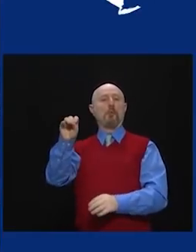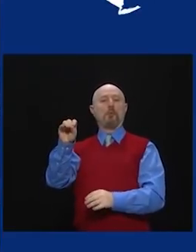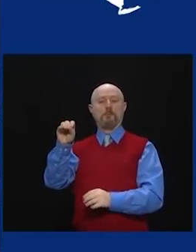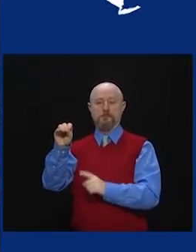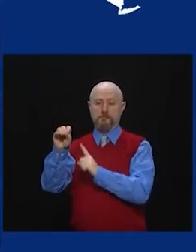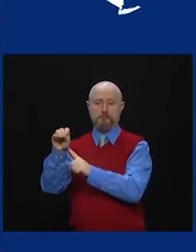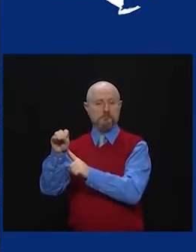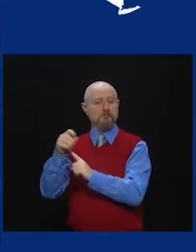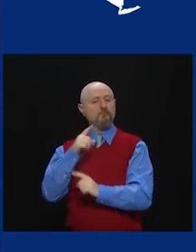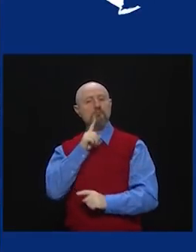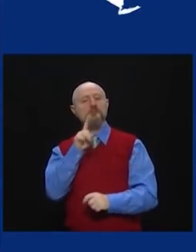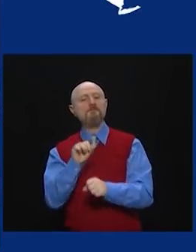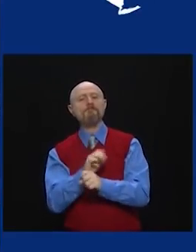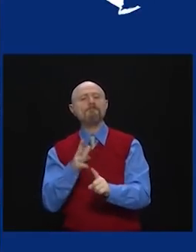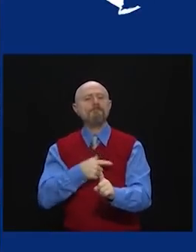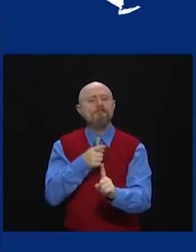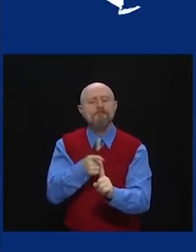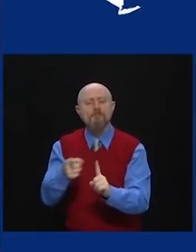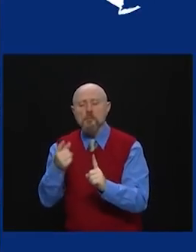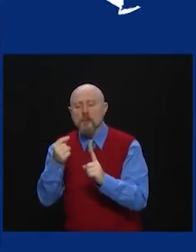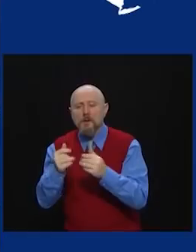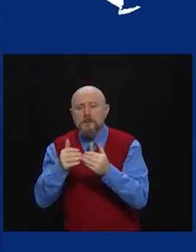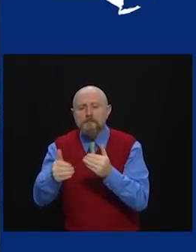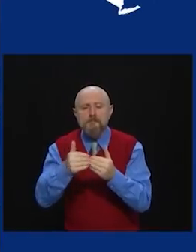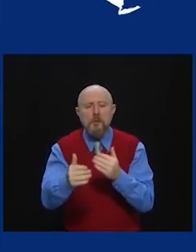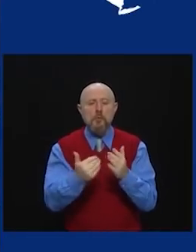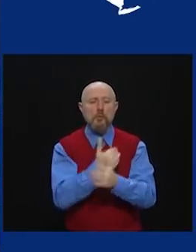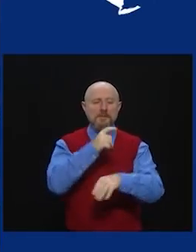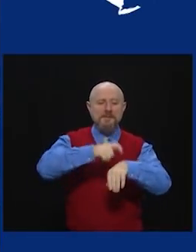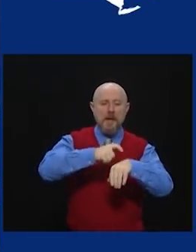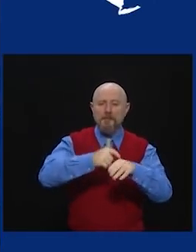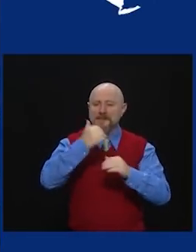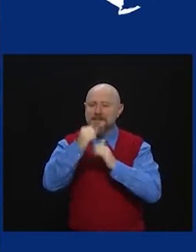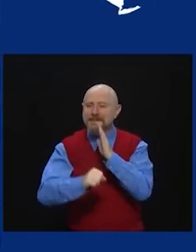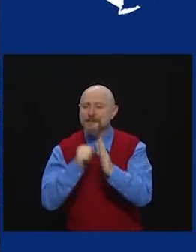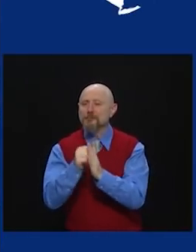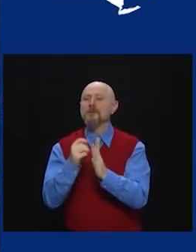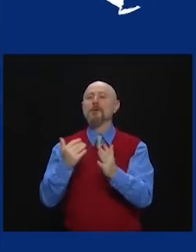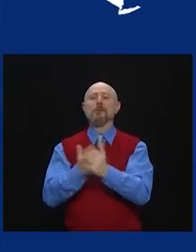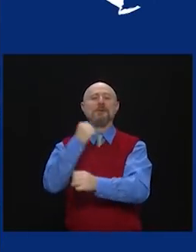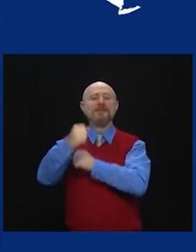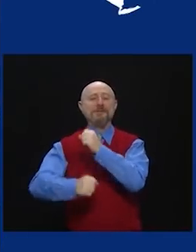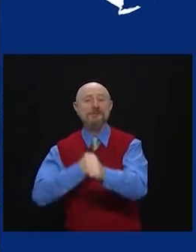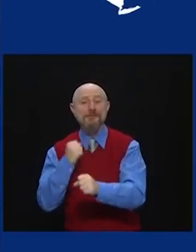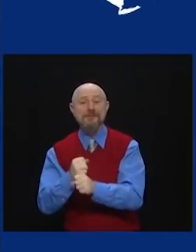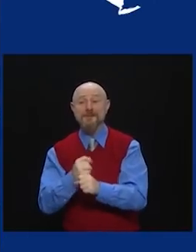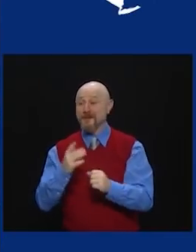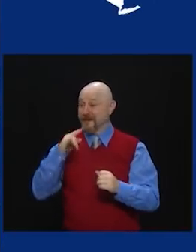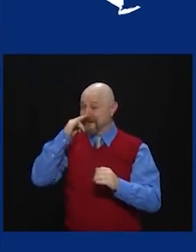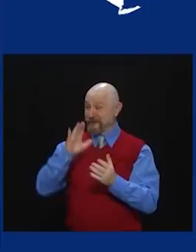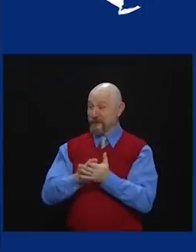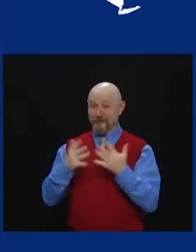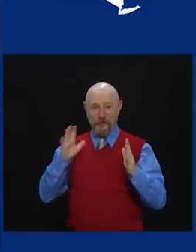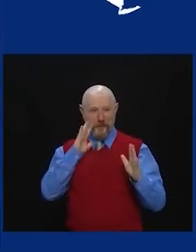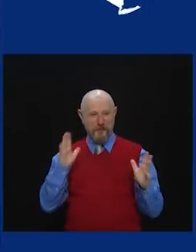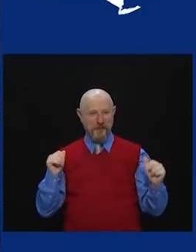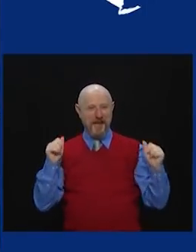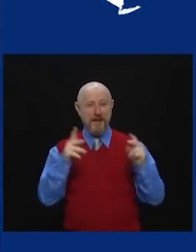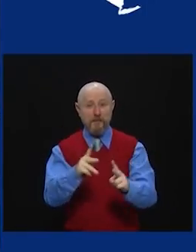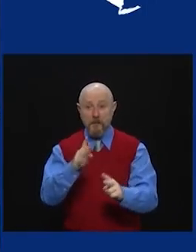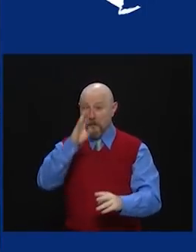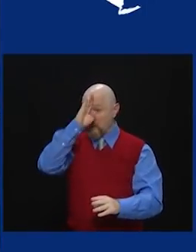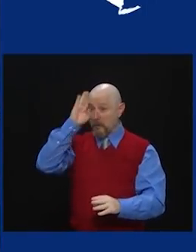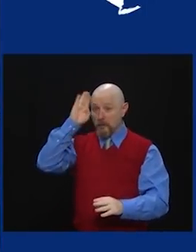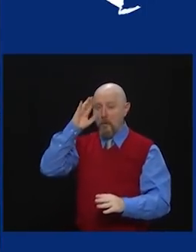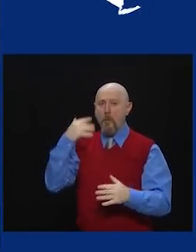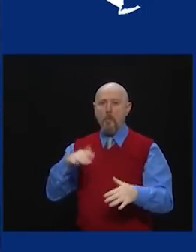new season, a new year. Kids are coming back to school, our hospitals are overstretched, and so we wanted to amplify the policies